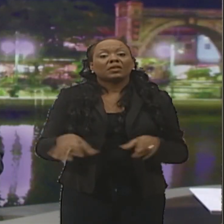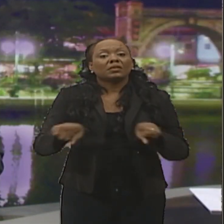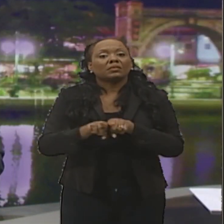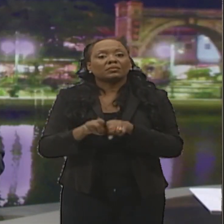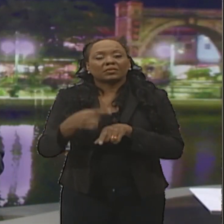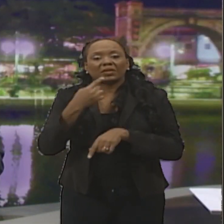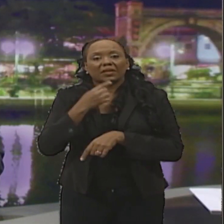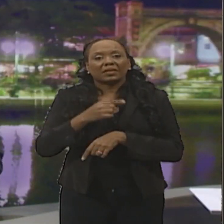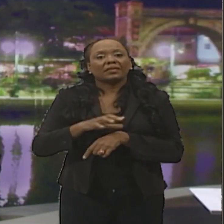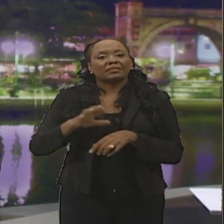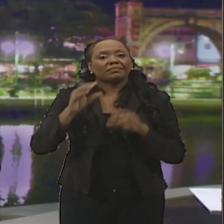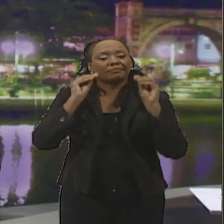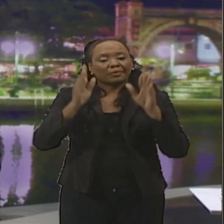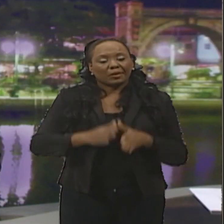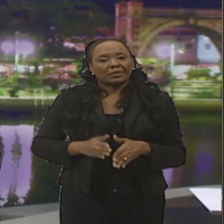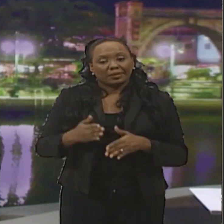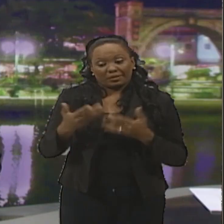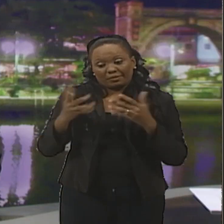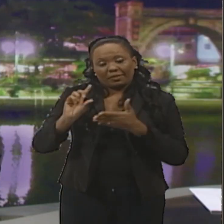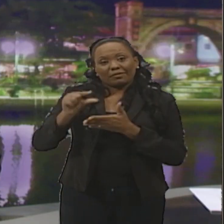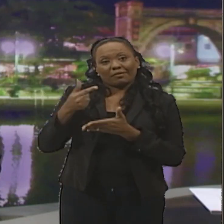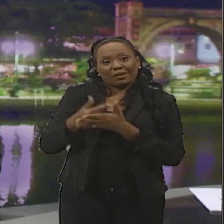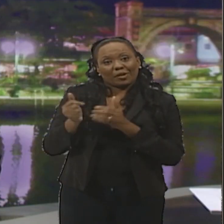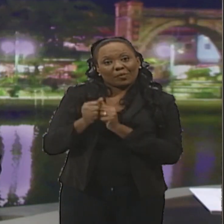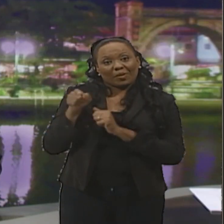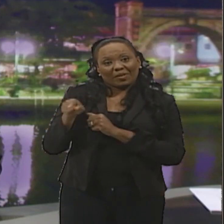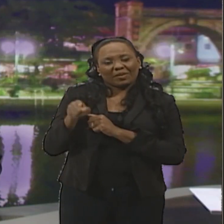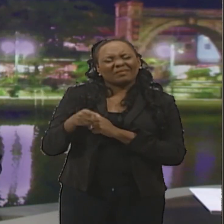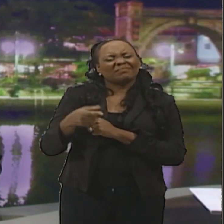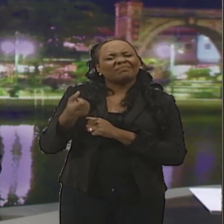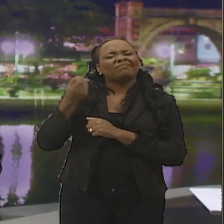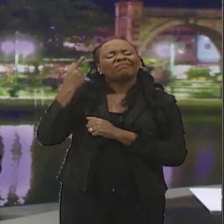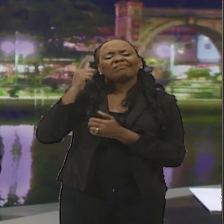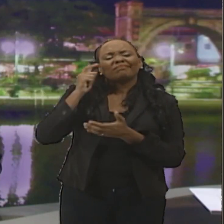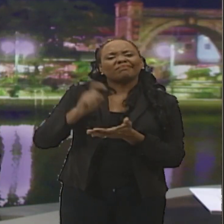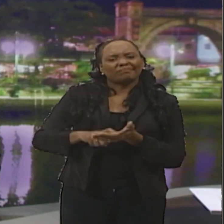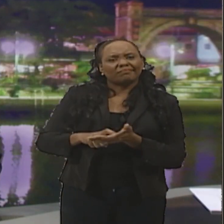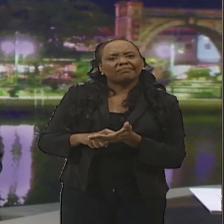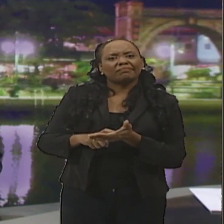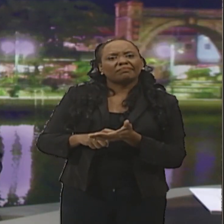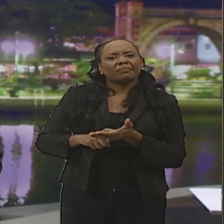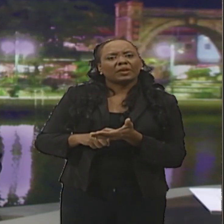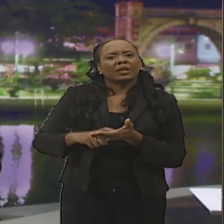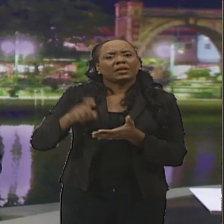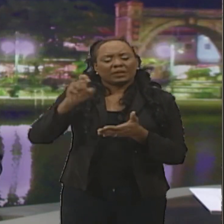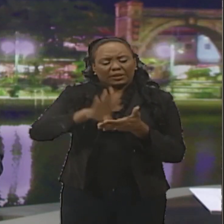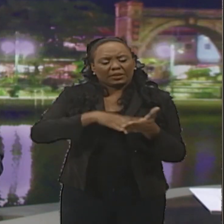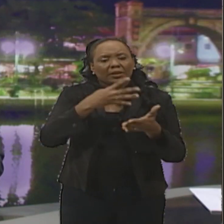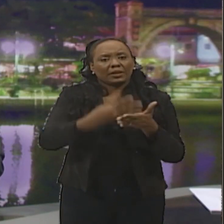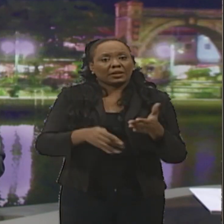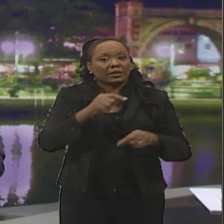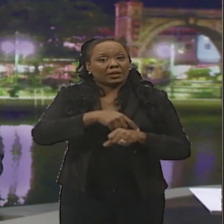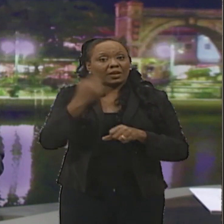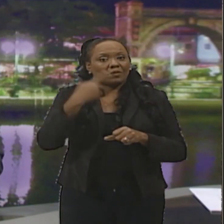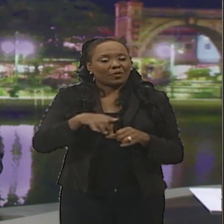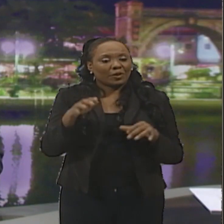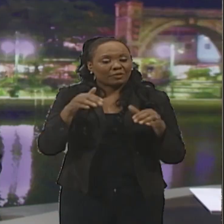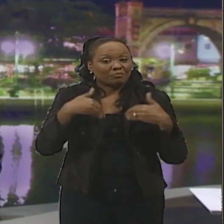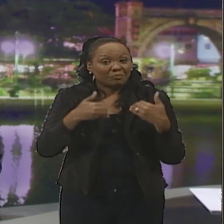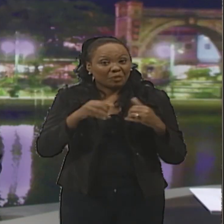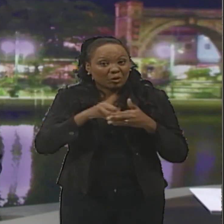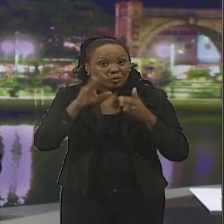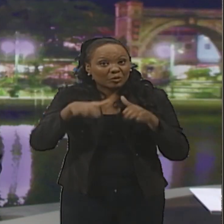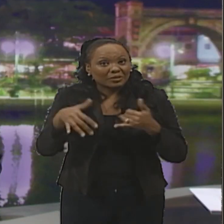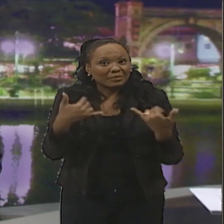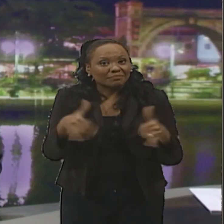Austin adds that her fellow teachers have also recognized the need for and have gone about scheduling time for play amongst the youngest